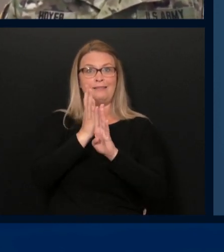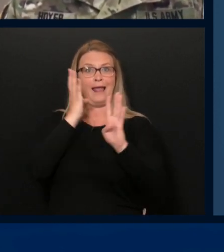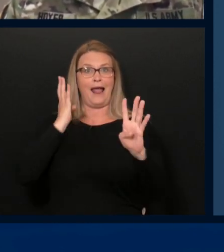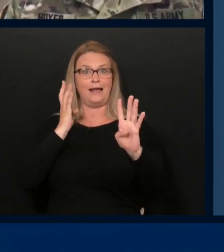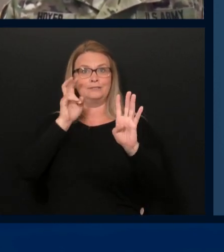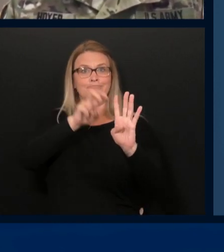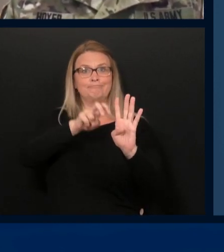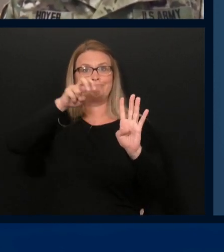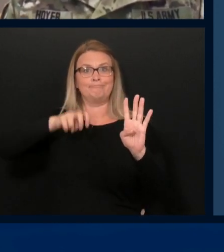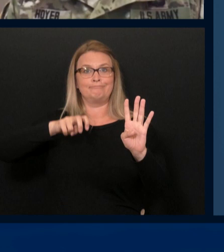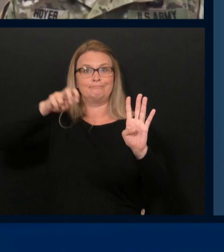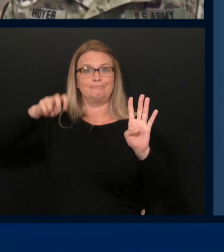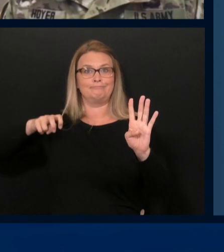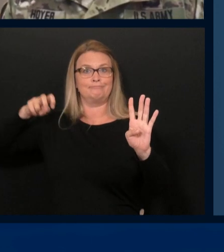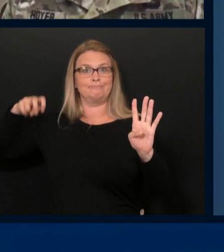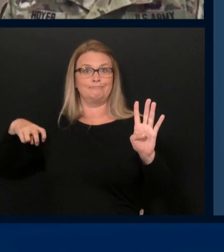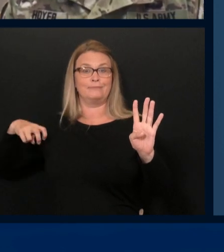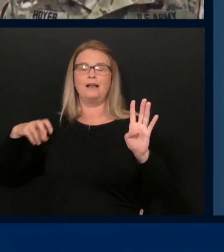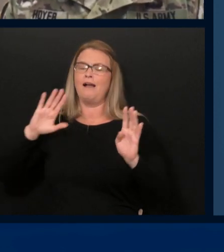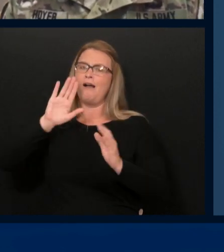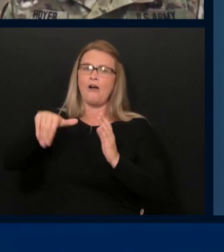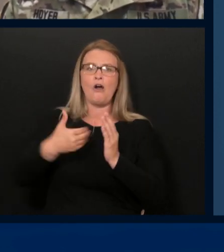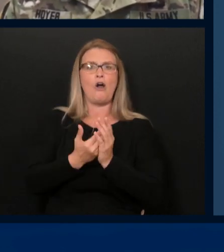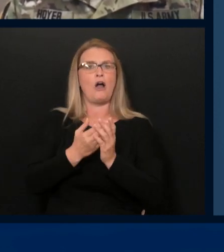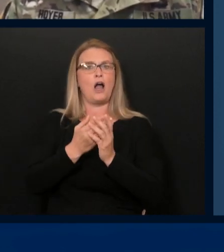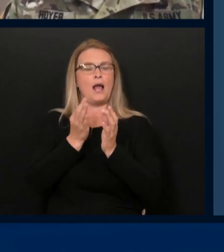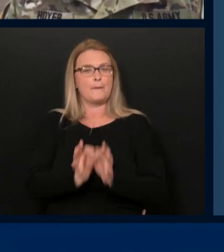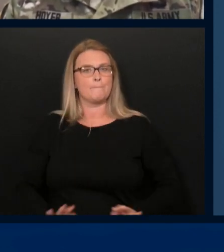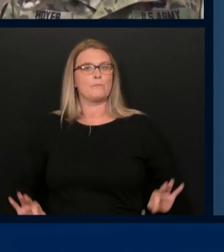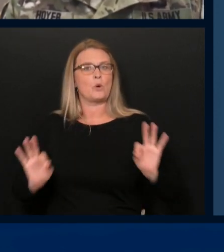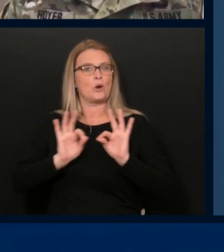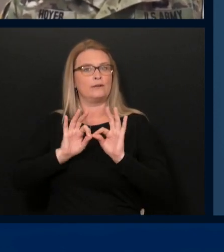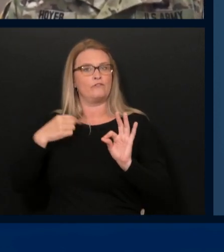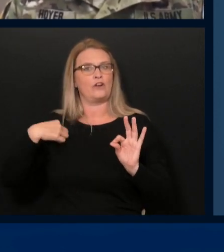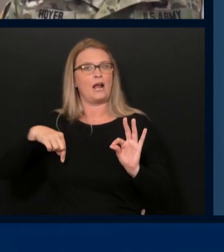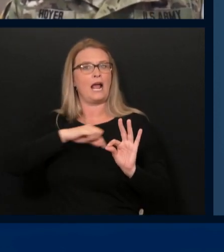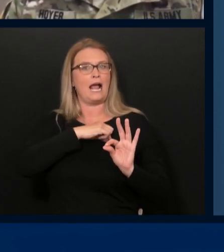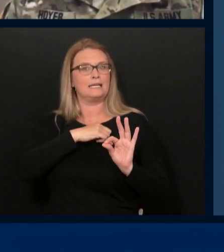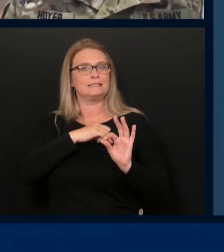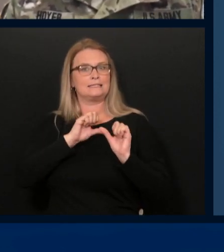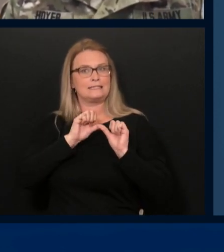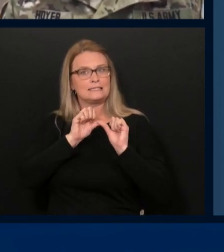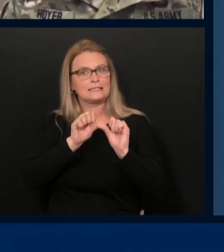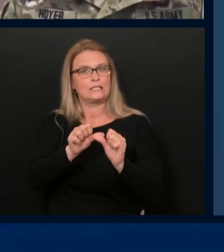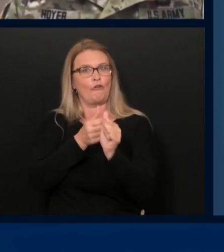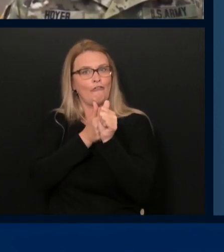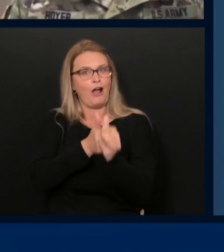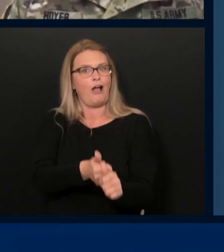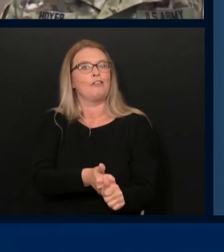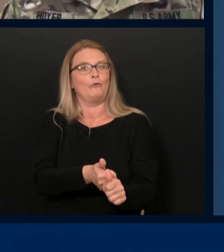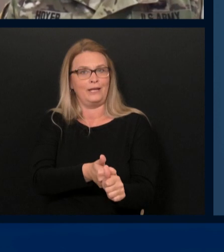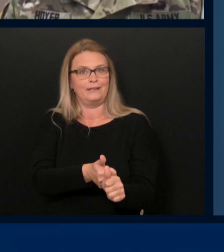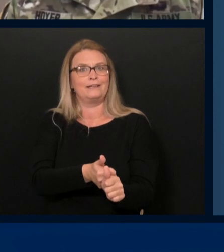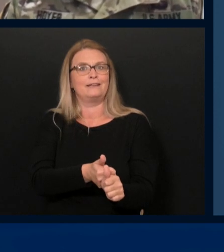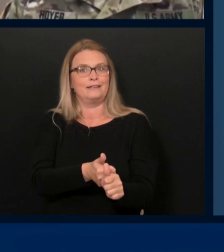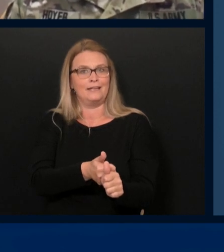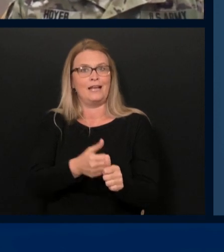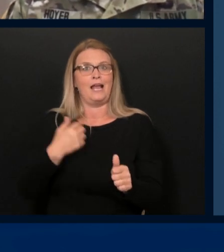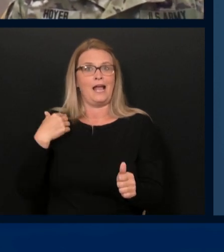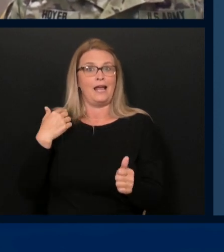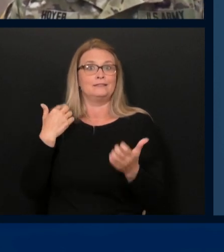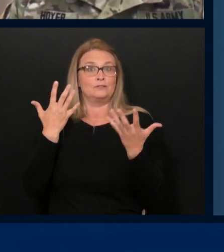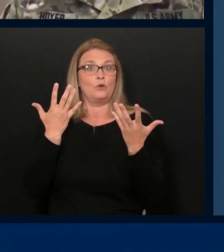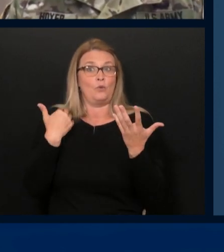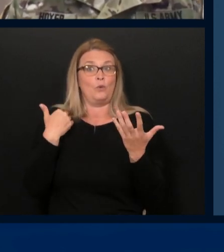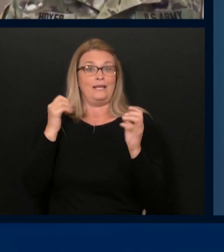their stores. All these things are important to us, continuing to stay disciplined on, as the governor and Dr. Marsh pointed out,